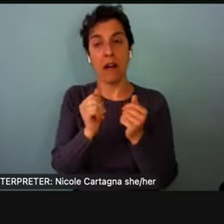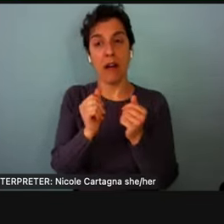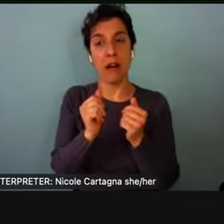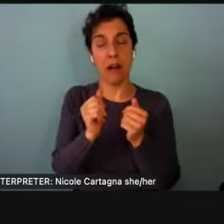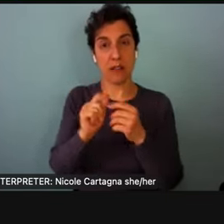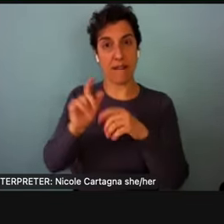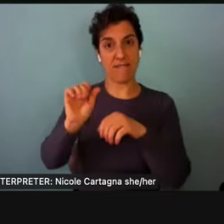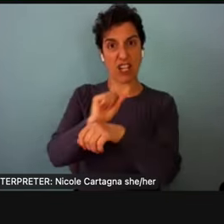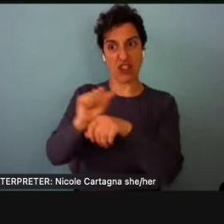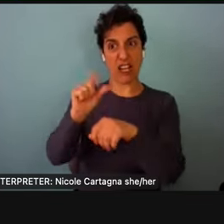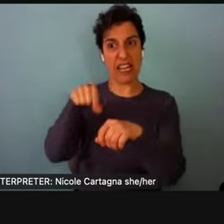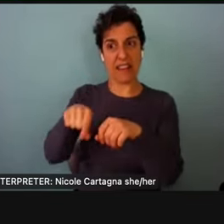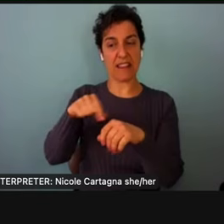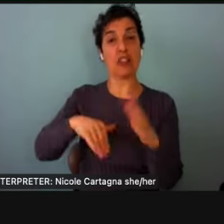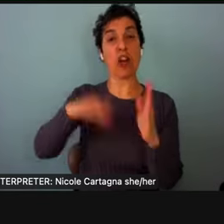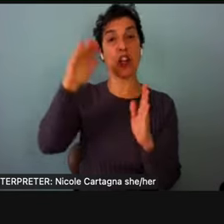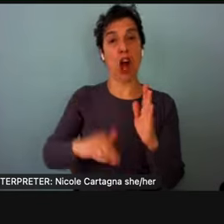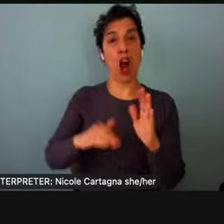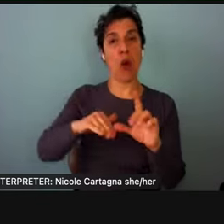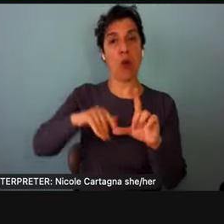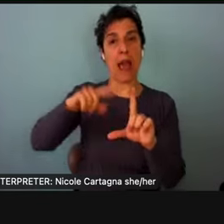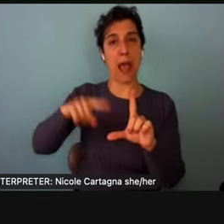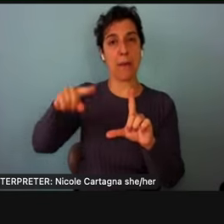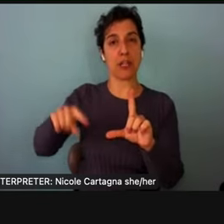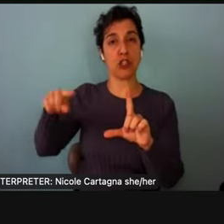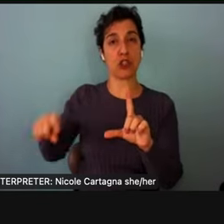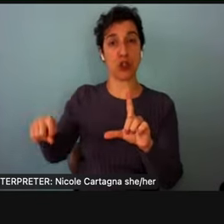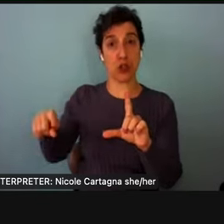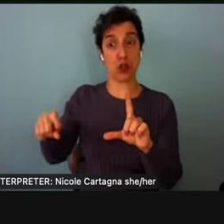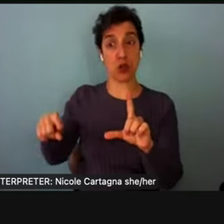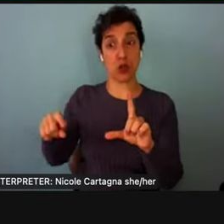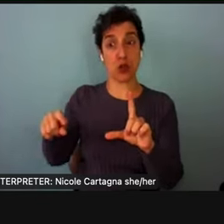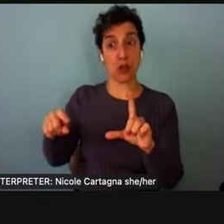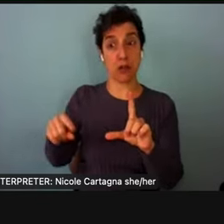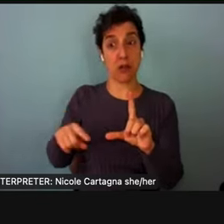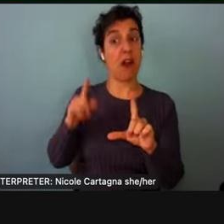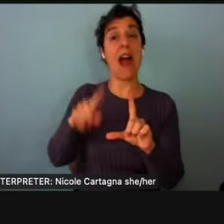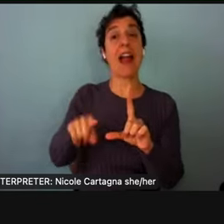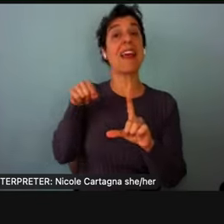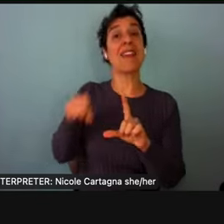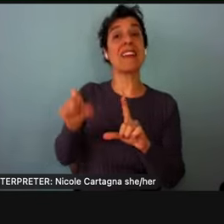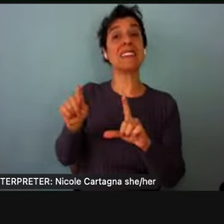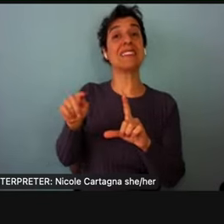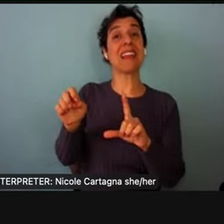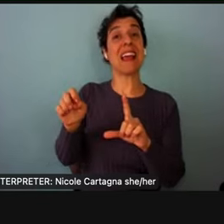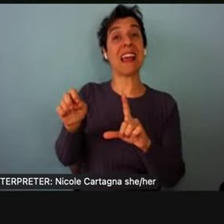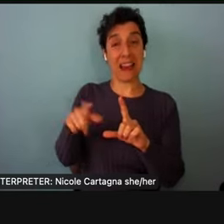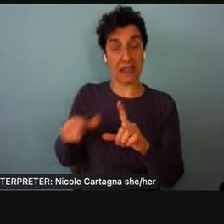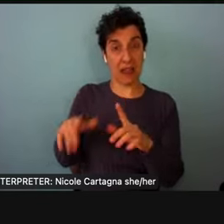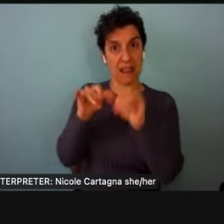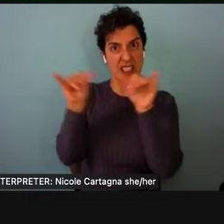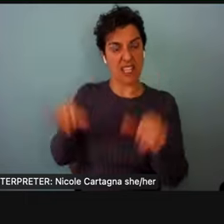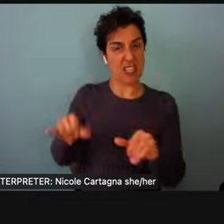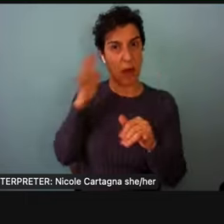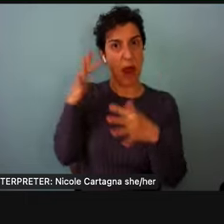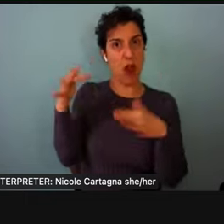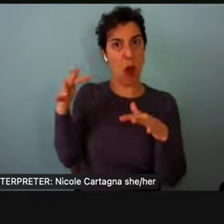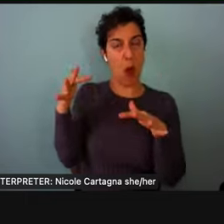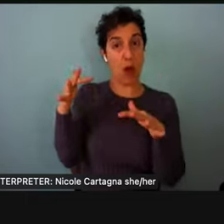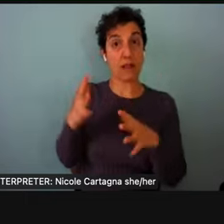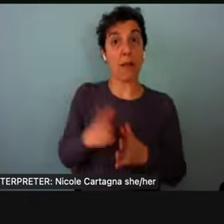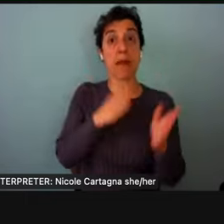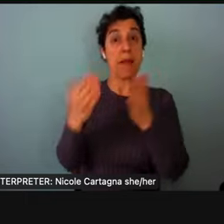this low amplitude state. And in this state, the system is dominated by noise. And there might be a period during which the system